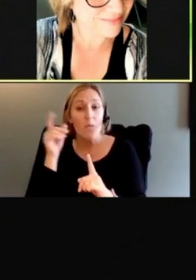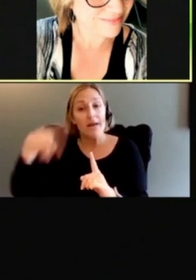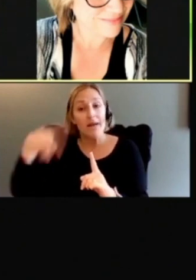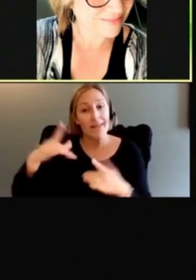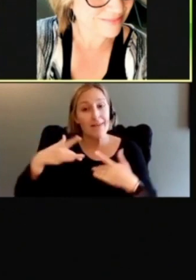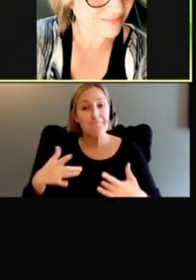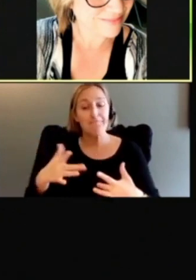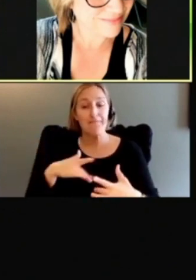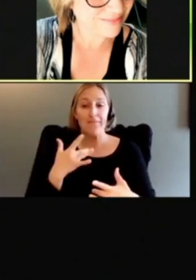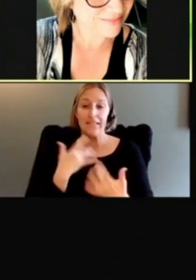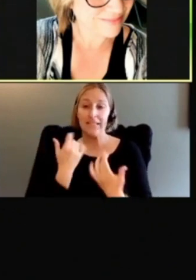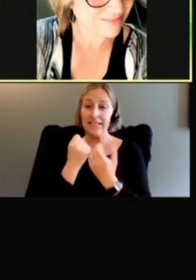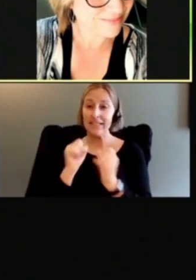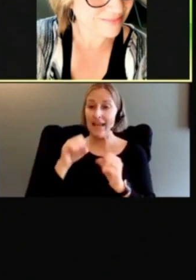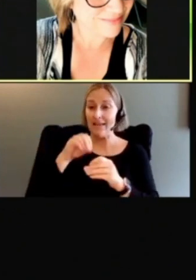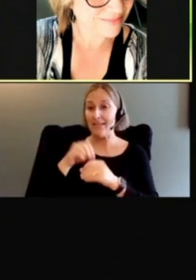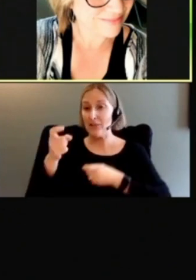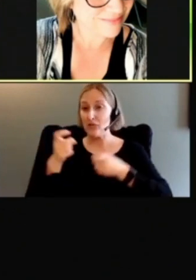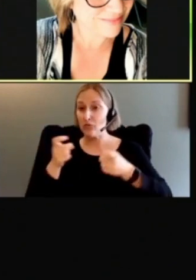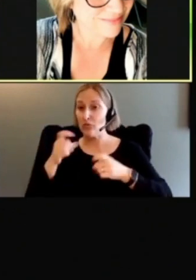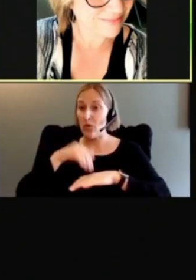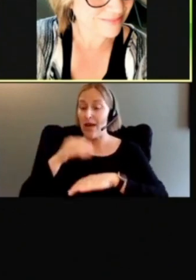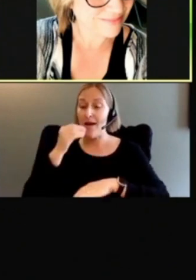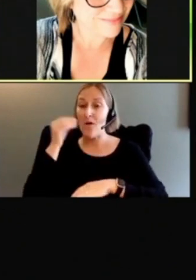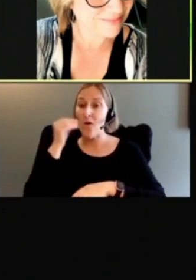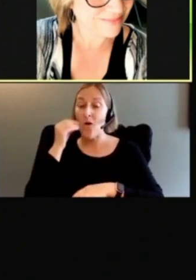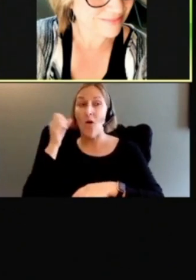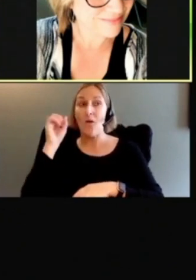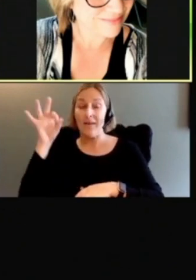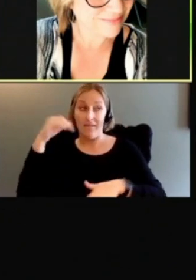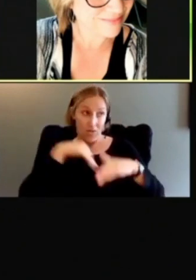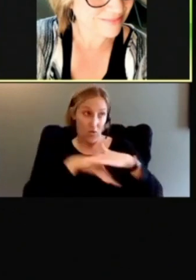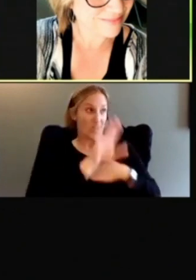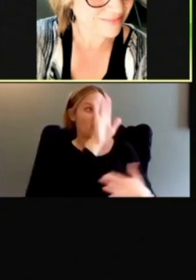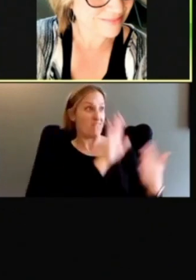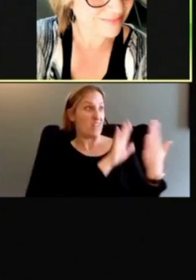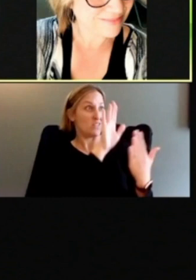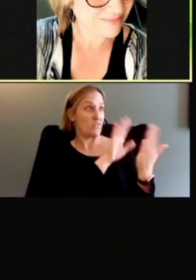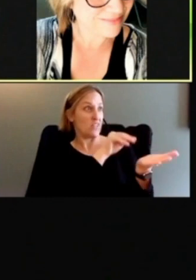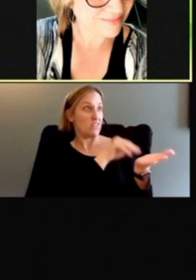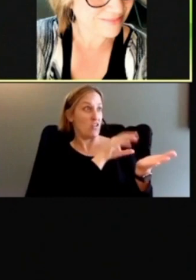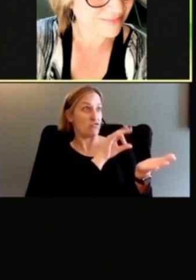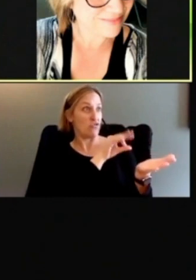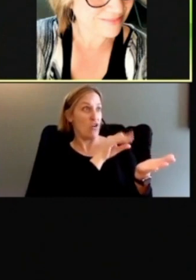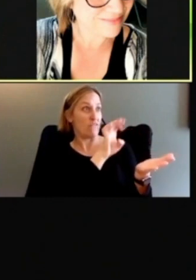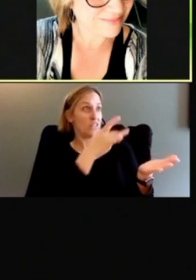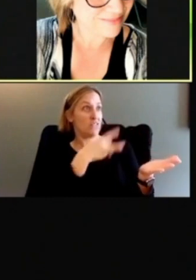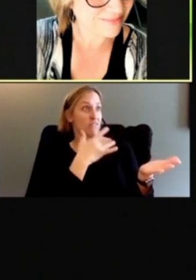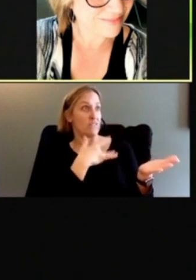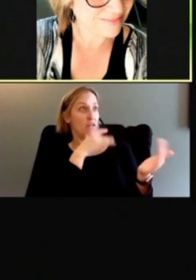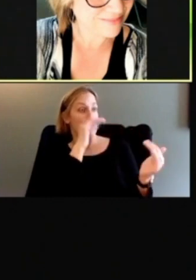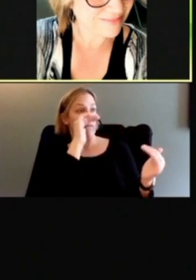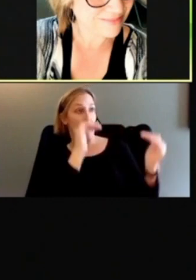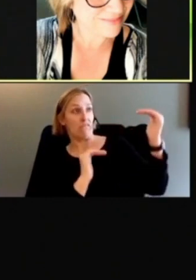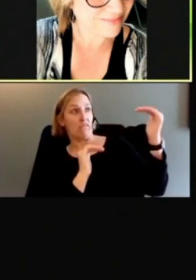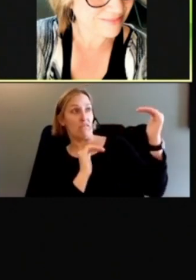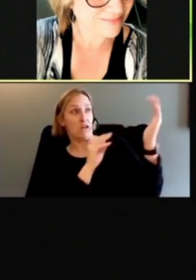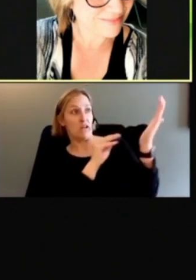and in control, unlike maybe those face-to-face meetings in a doctor's office where you feel like the doctor